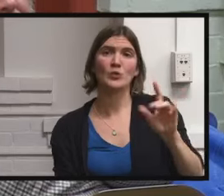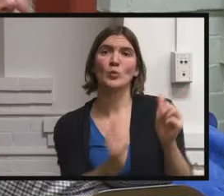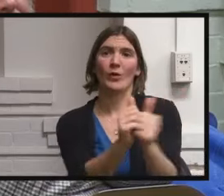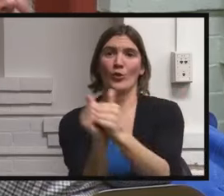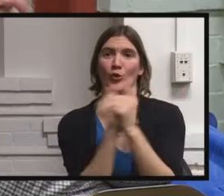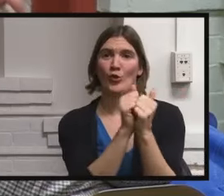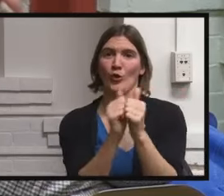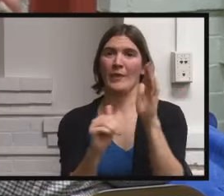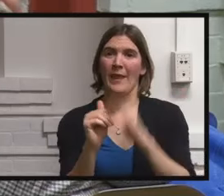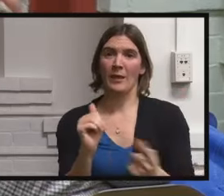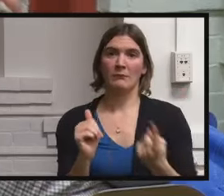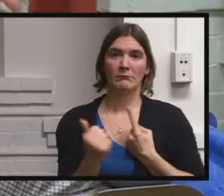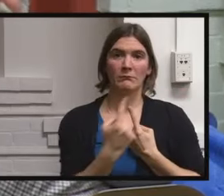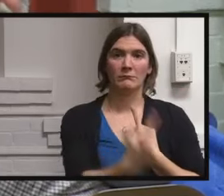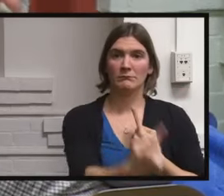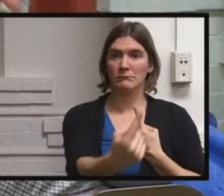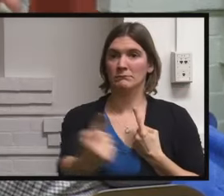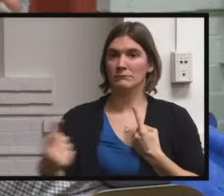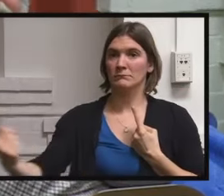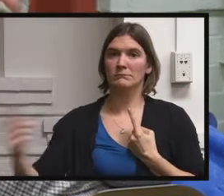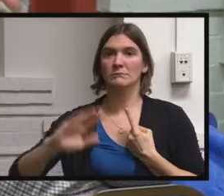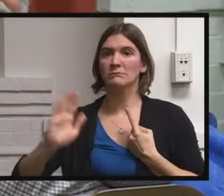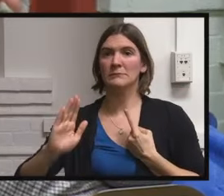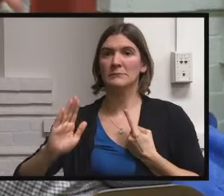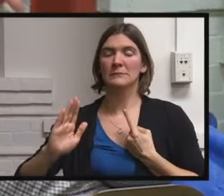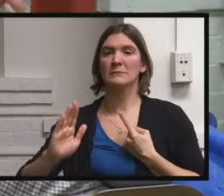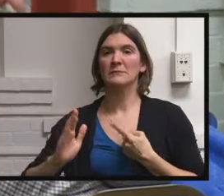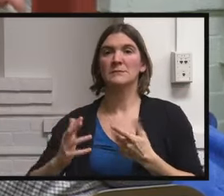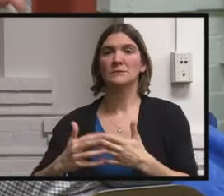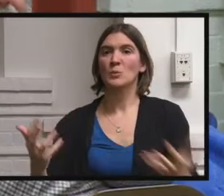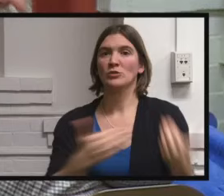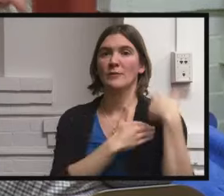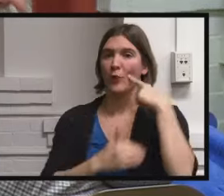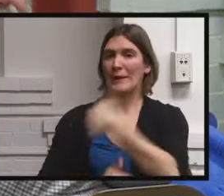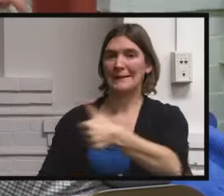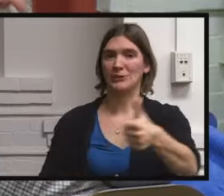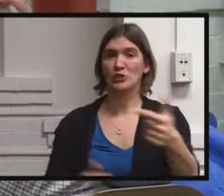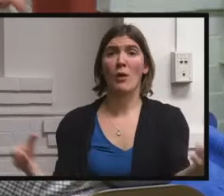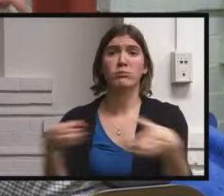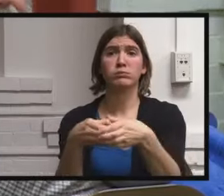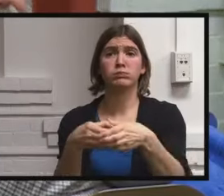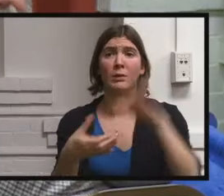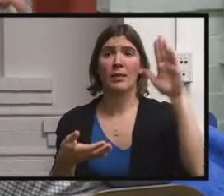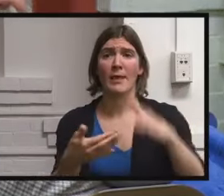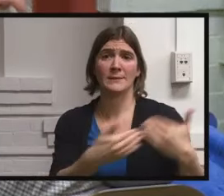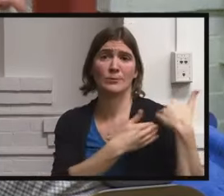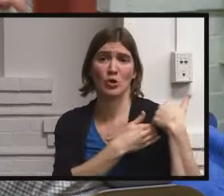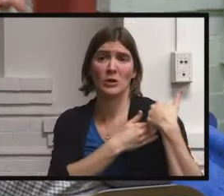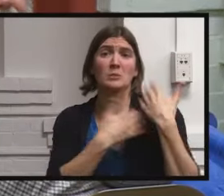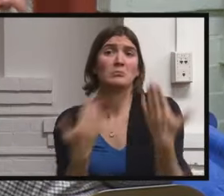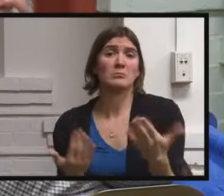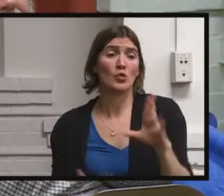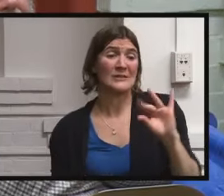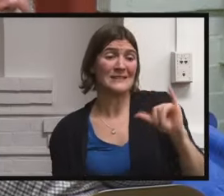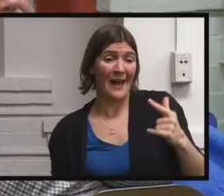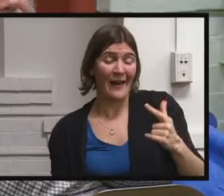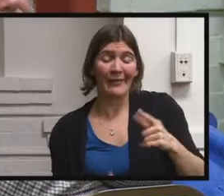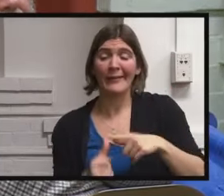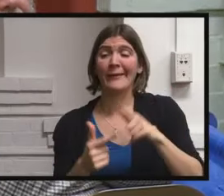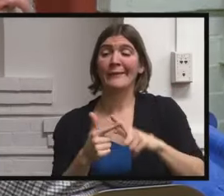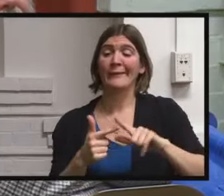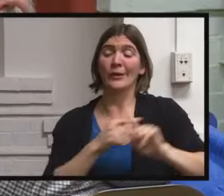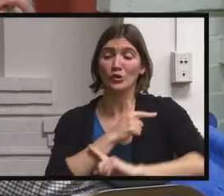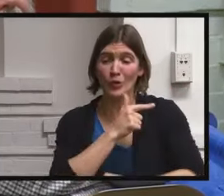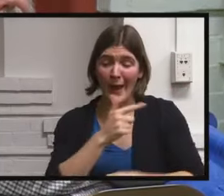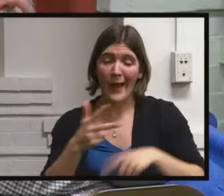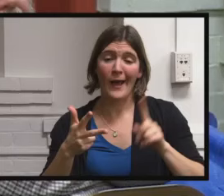as opposed to each town writing its own required solid waste plan and doing recycling, hazardous waste